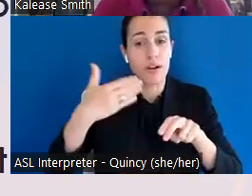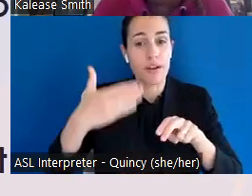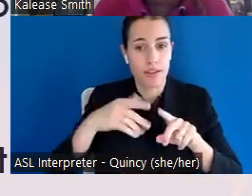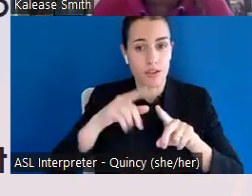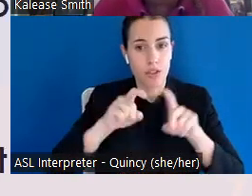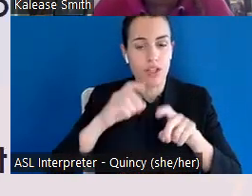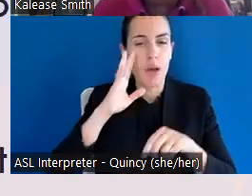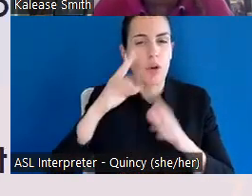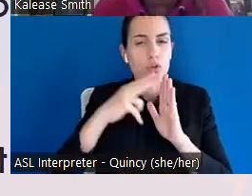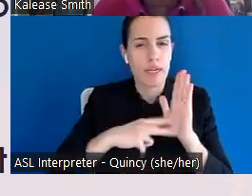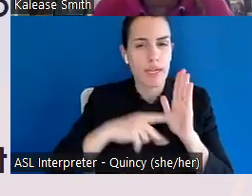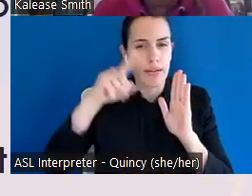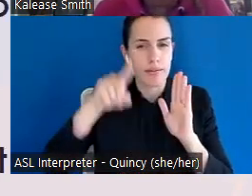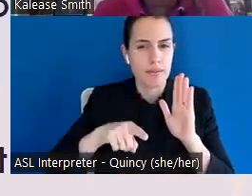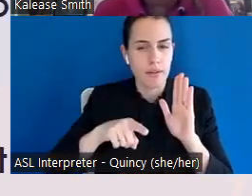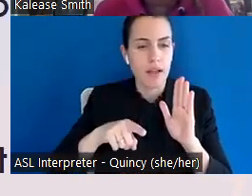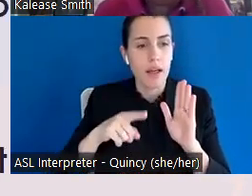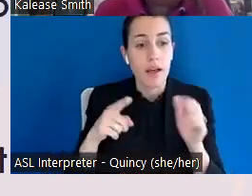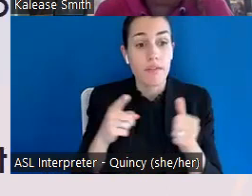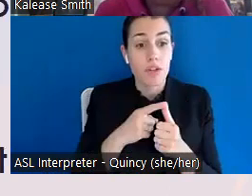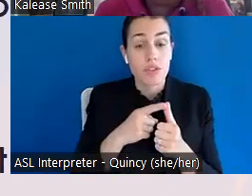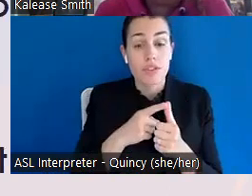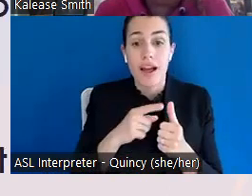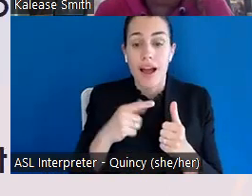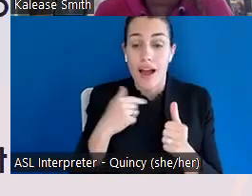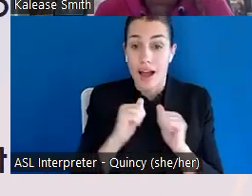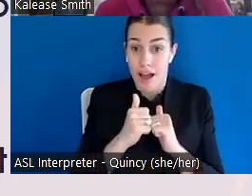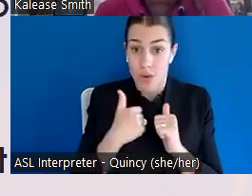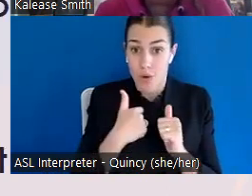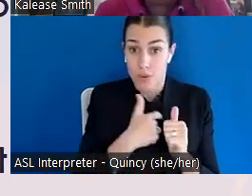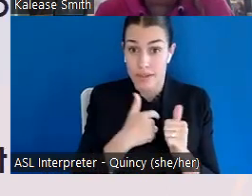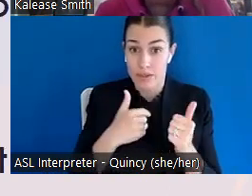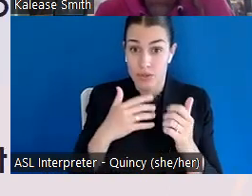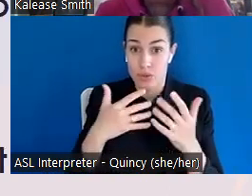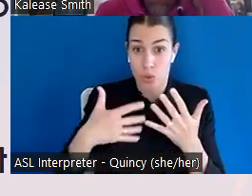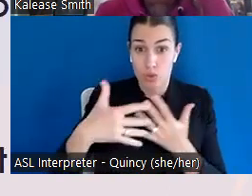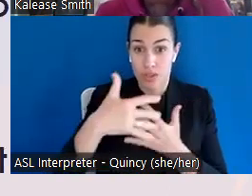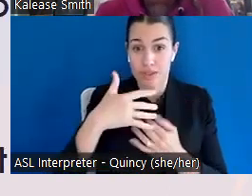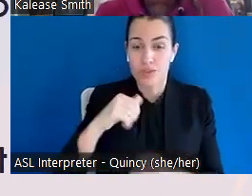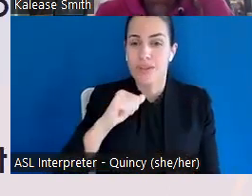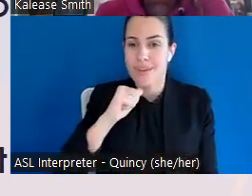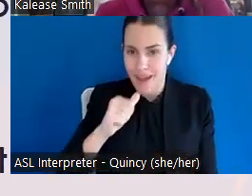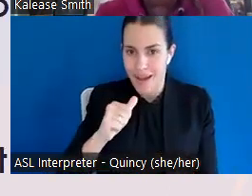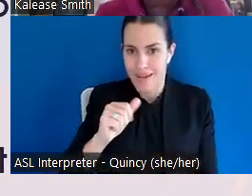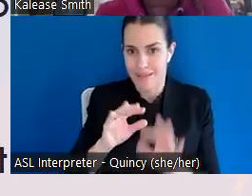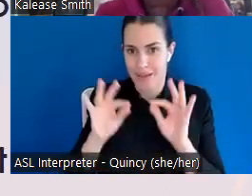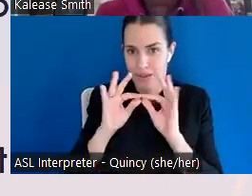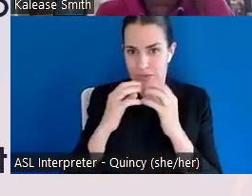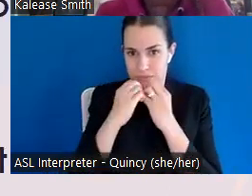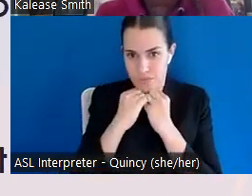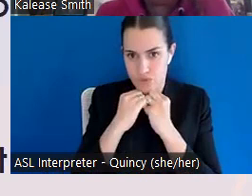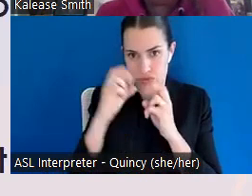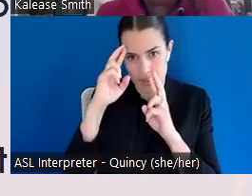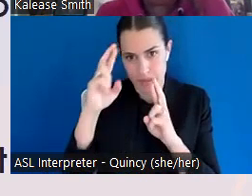for folks in the chat. But the first question is, how are we socialized into not valuing consent and respect? The second question is, what is